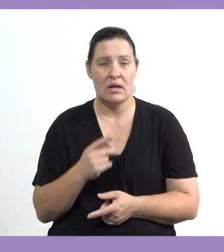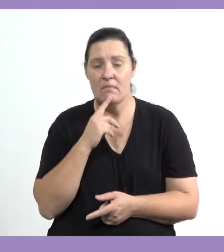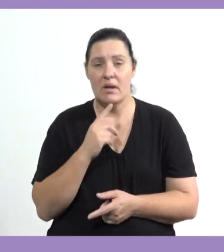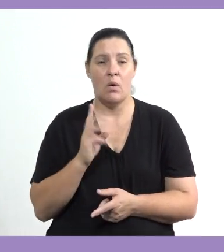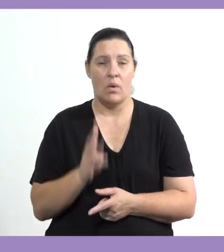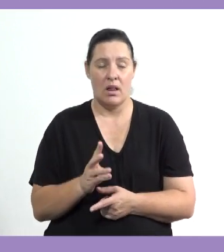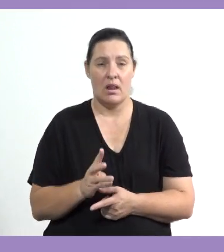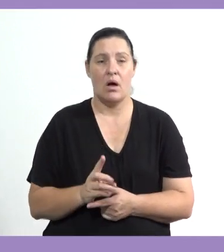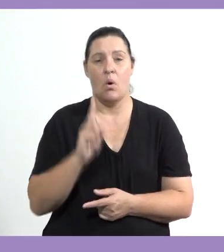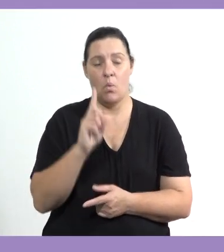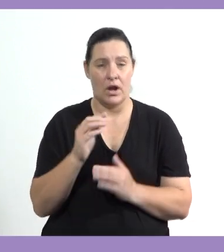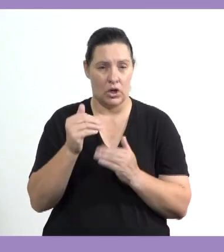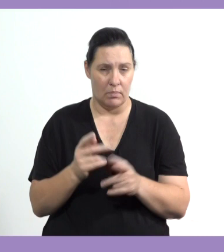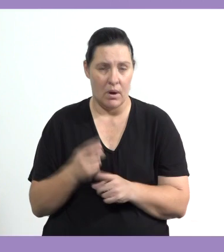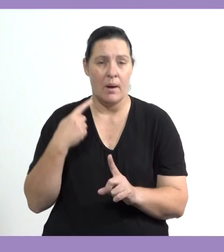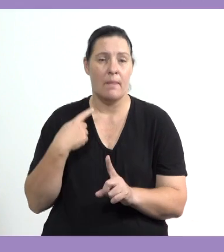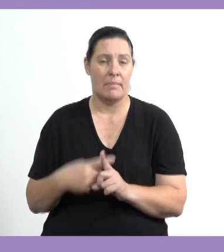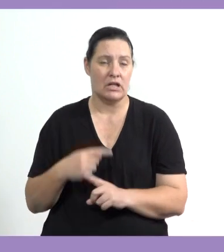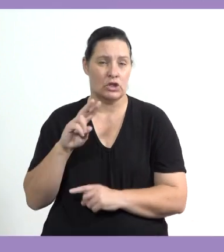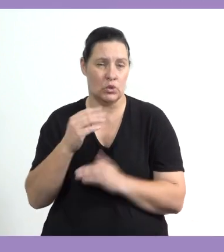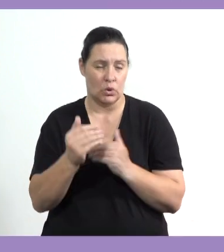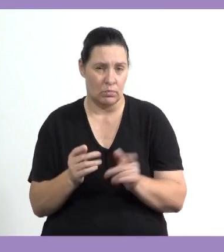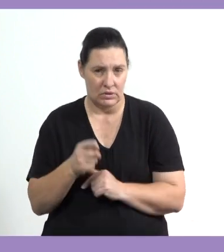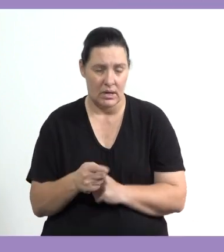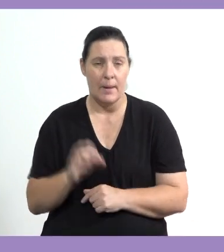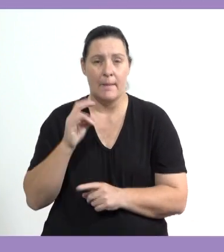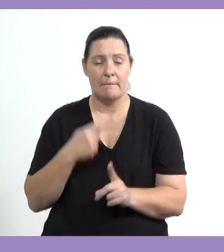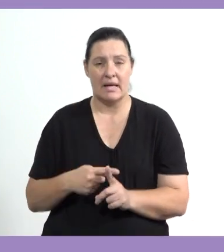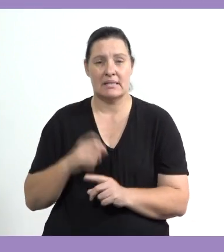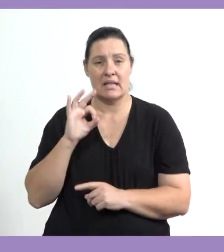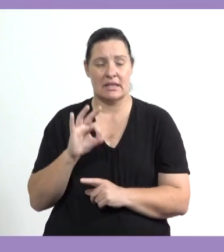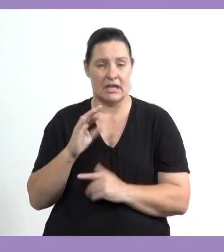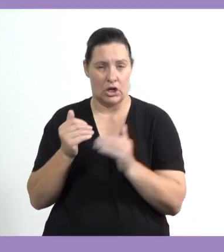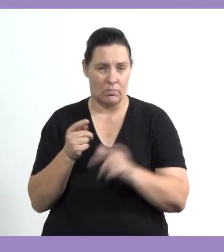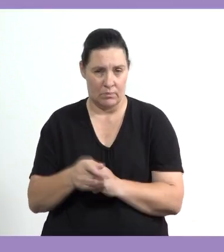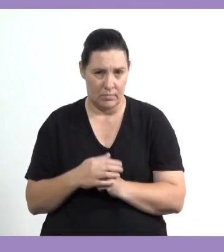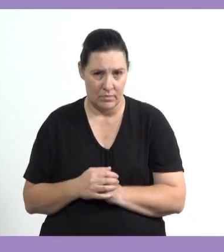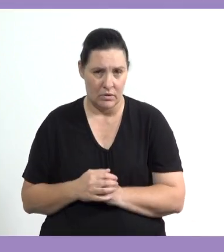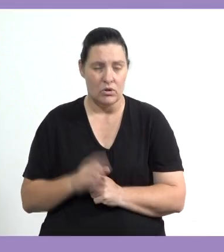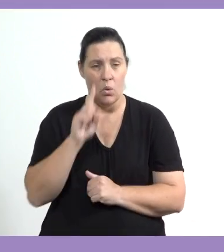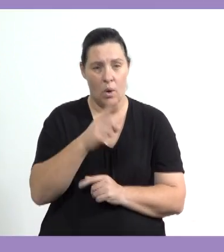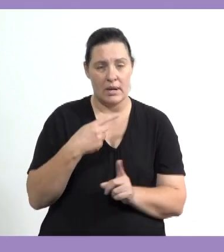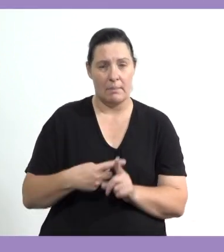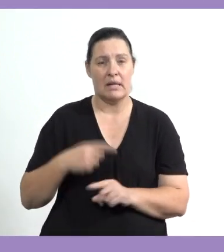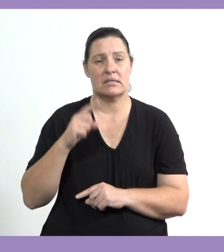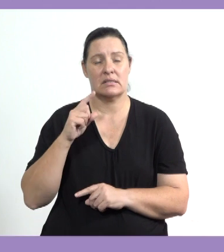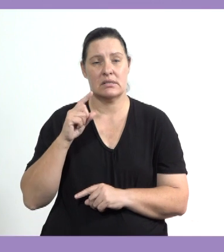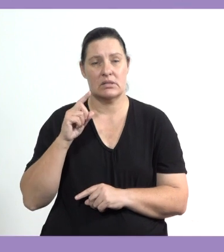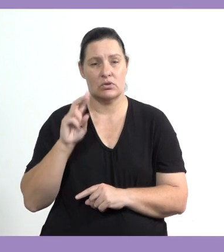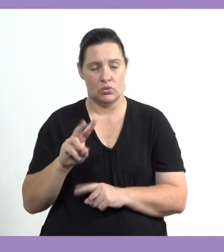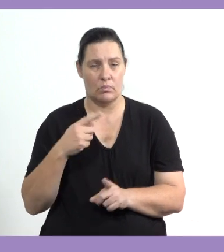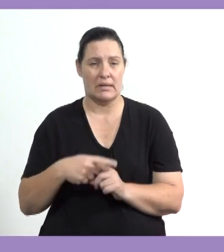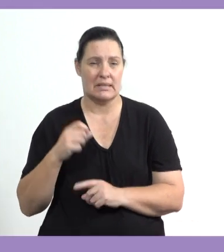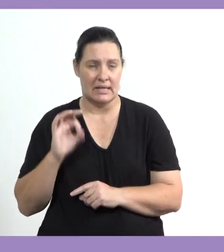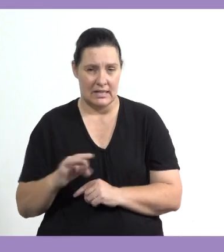stage, it's going to be the 1 cube plus 2 cubes plus 3 cubes. So 1 plus 2 plus 3,